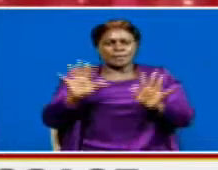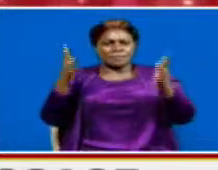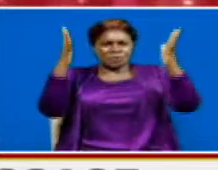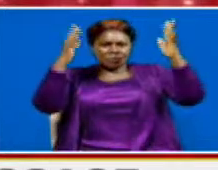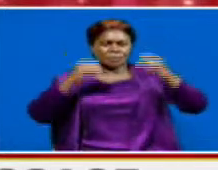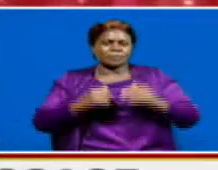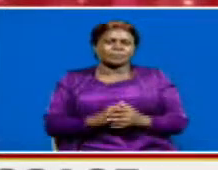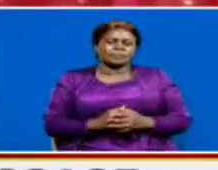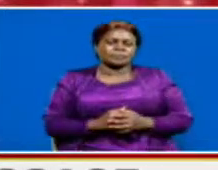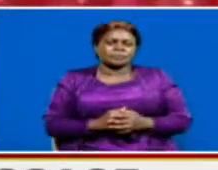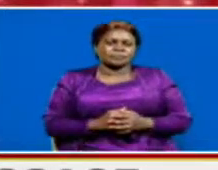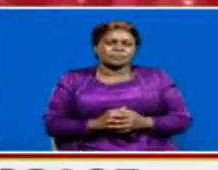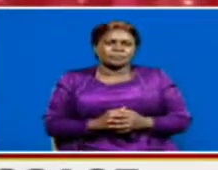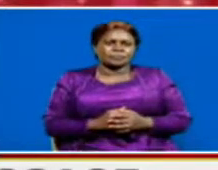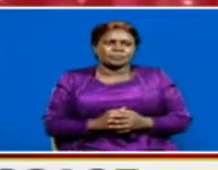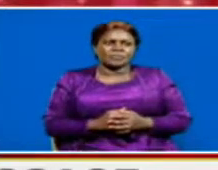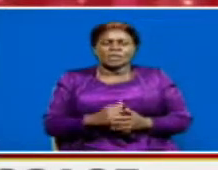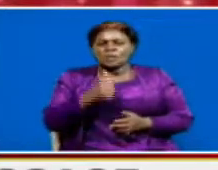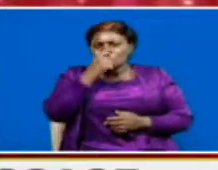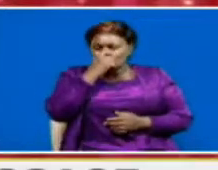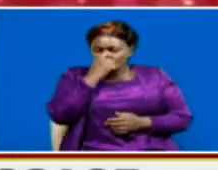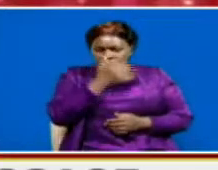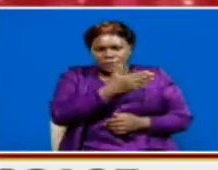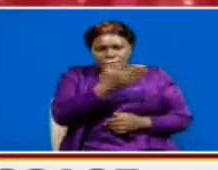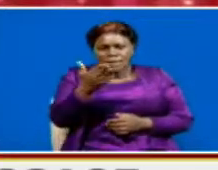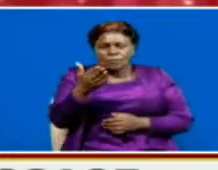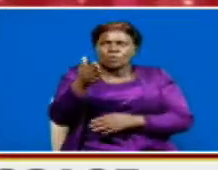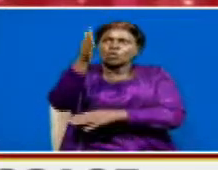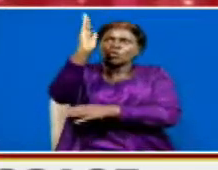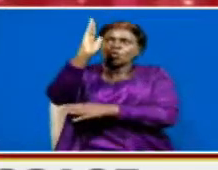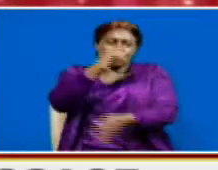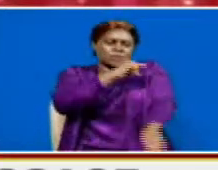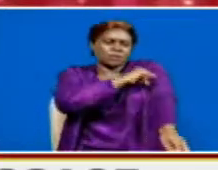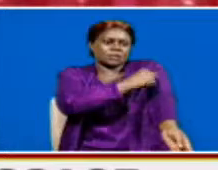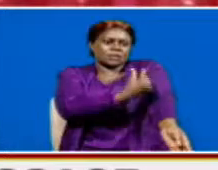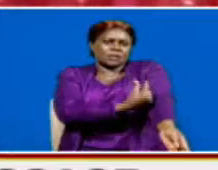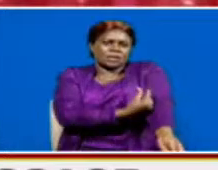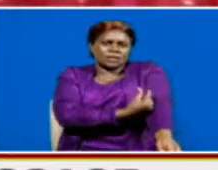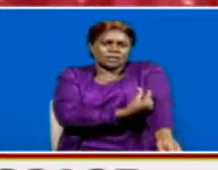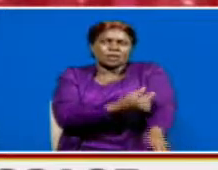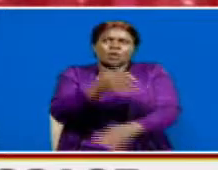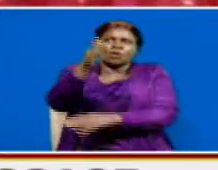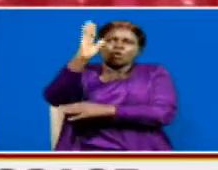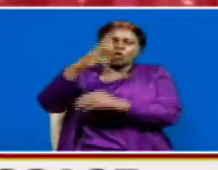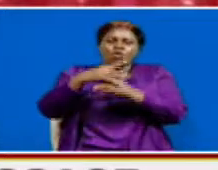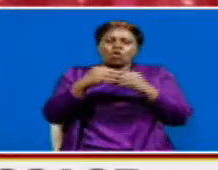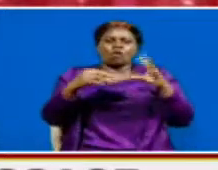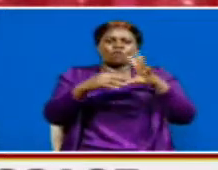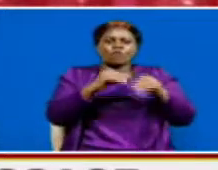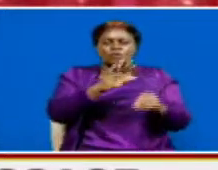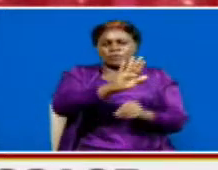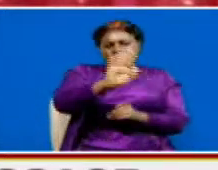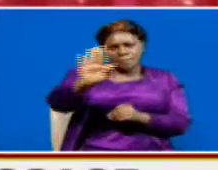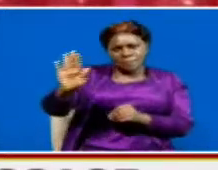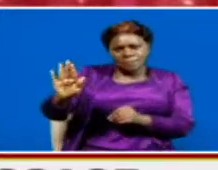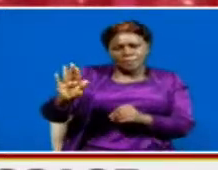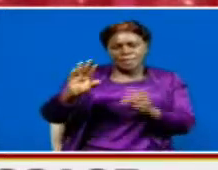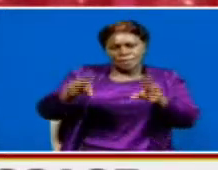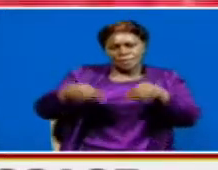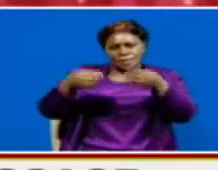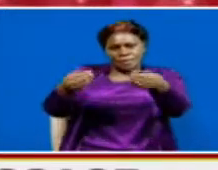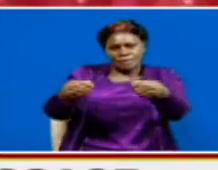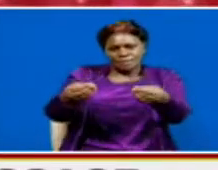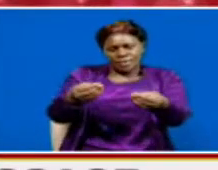season. We wish them God's grace and that God will comfort them and give